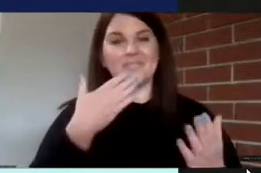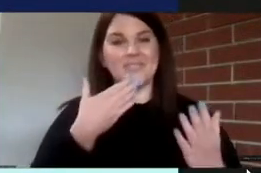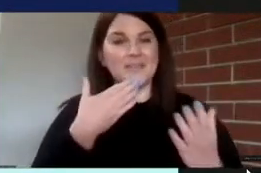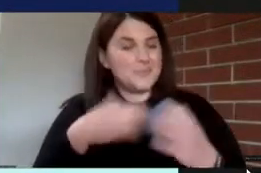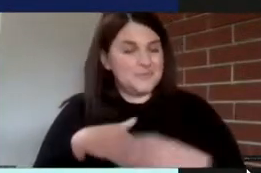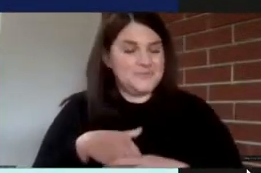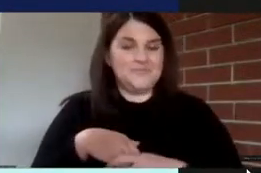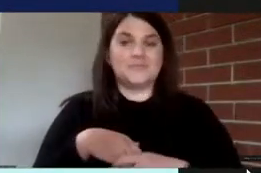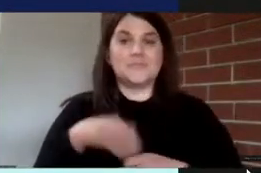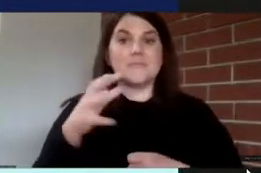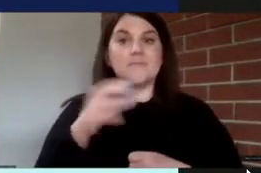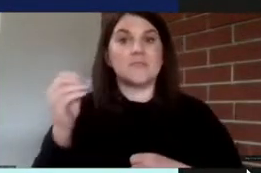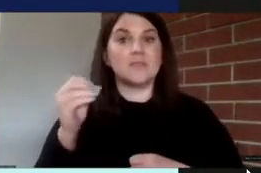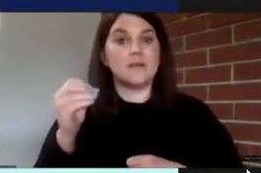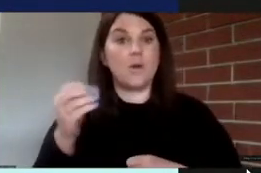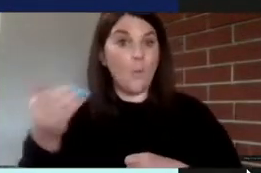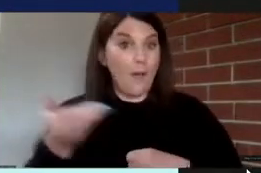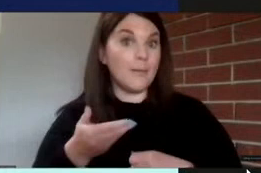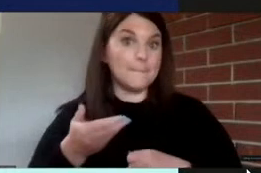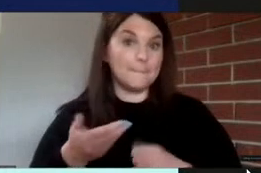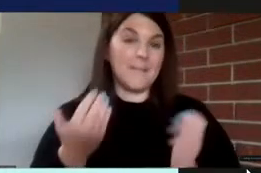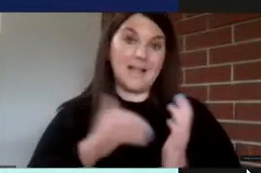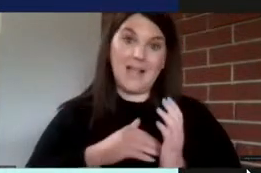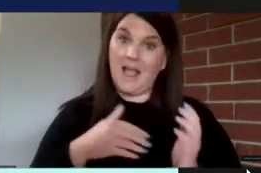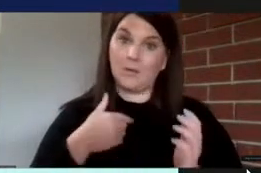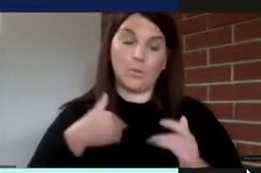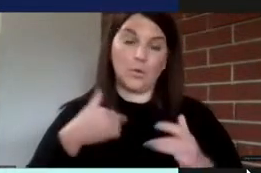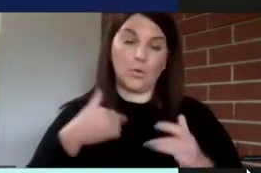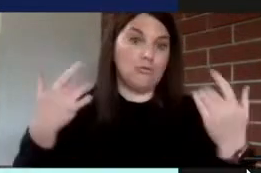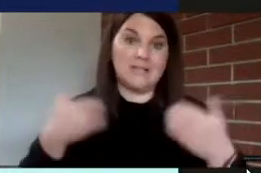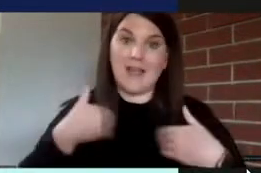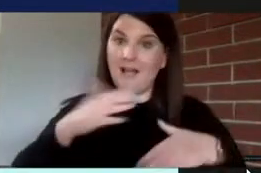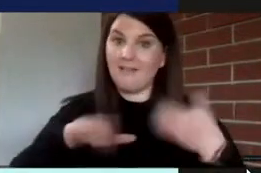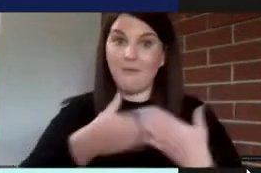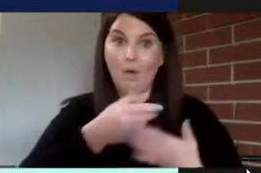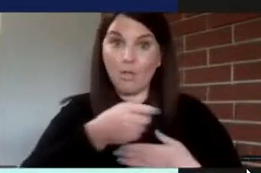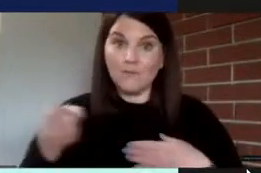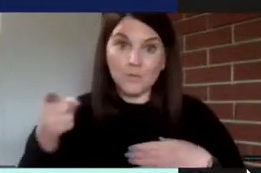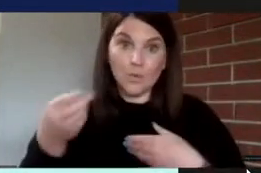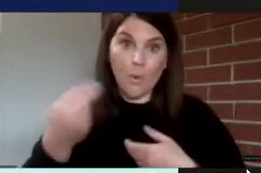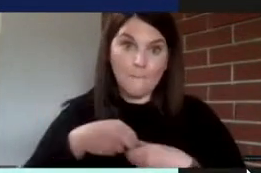great. And welcome again. We're just so thrilled to have all of you on board.